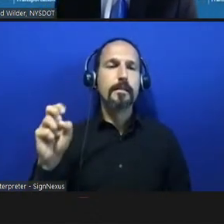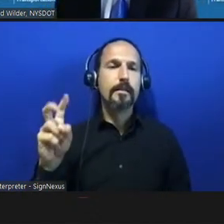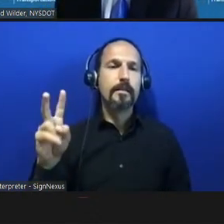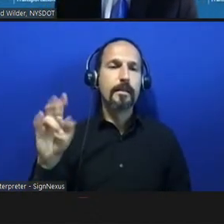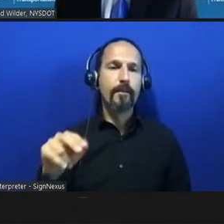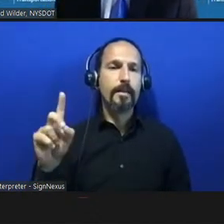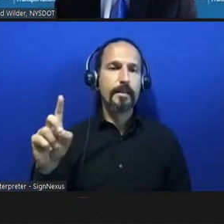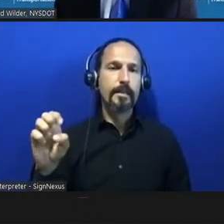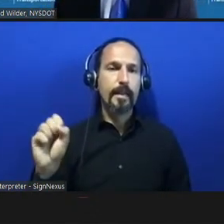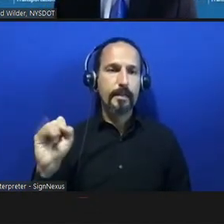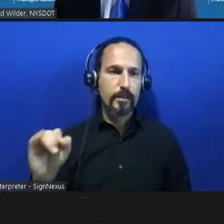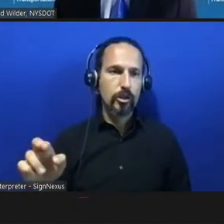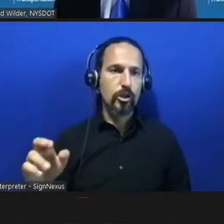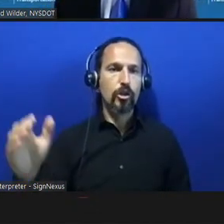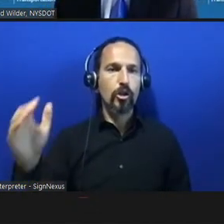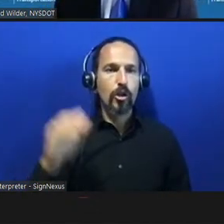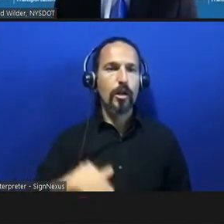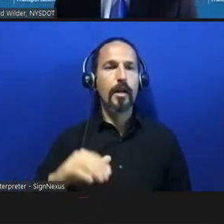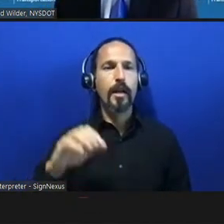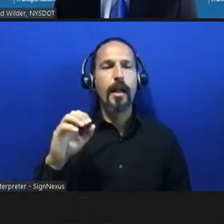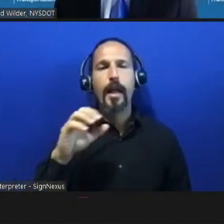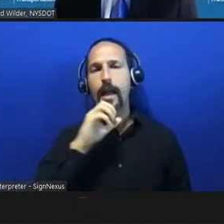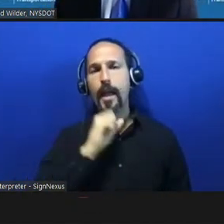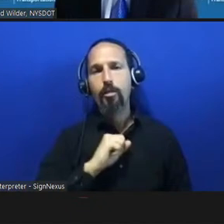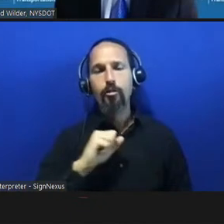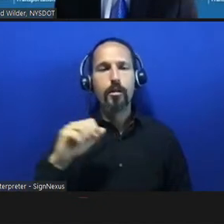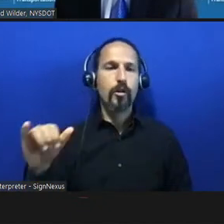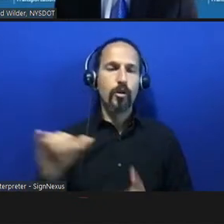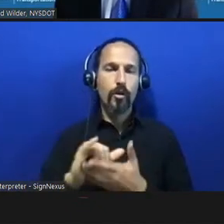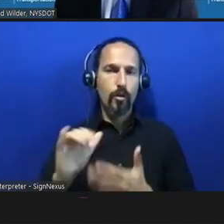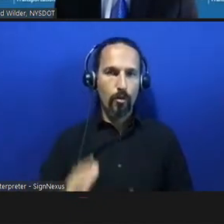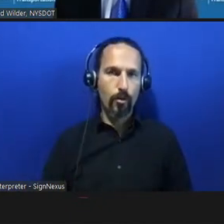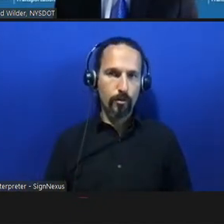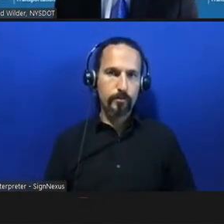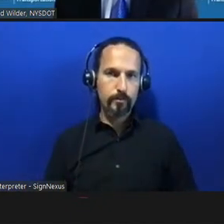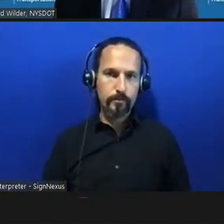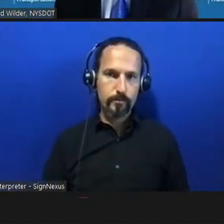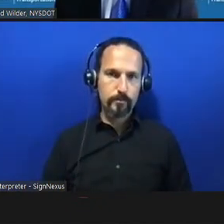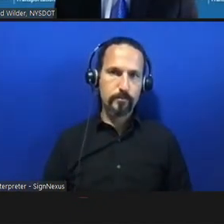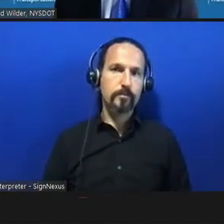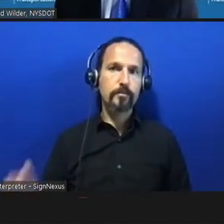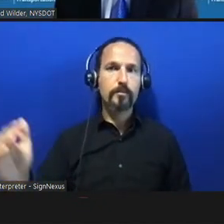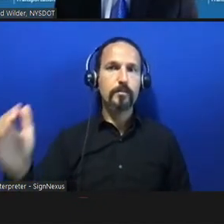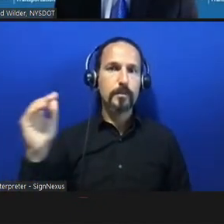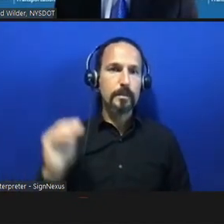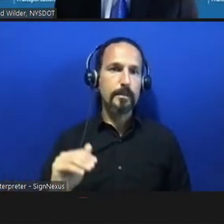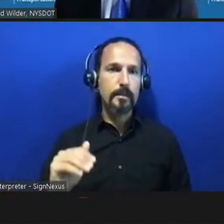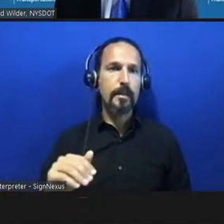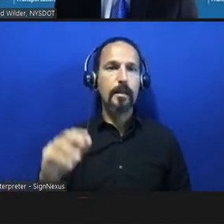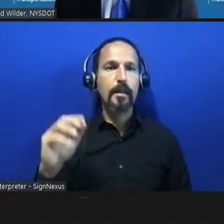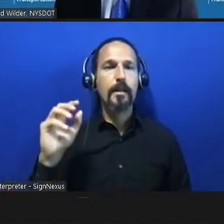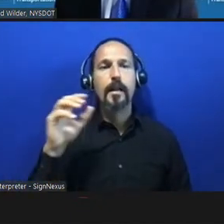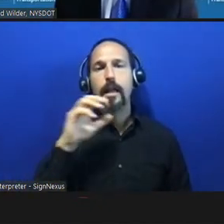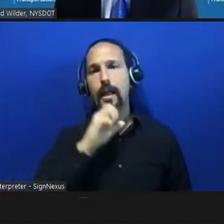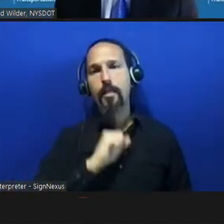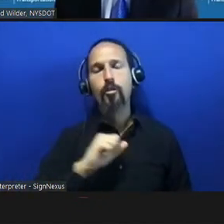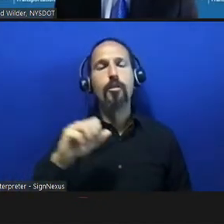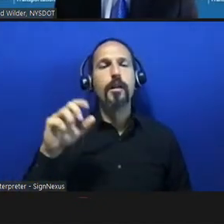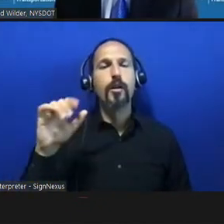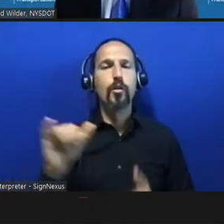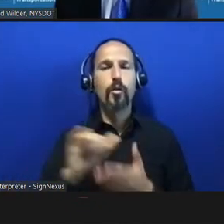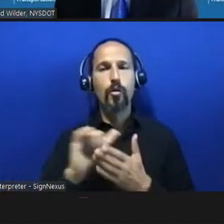deser followed by elderly New Yorker our next speaker is elderly New